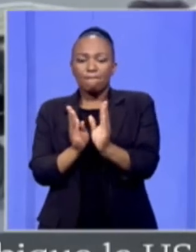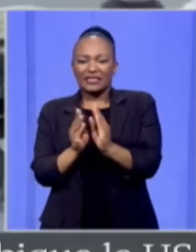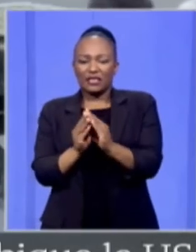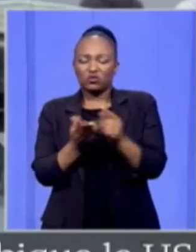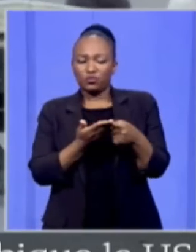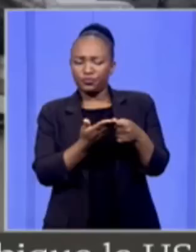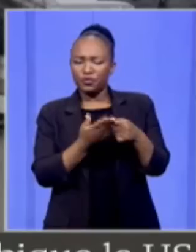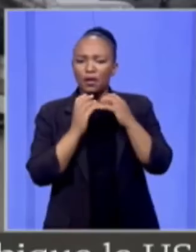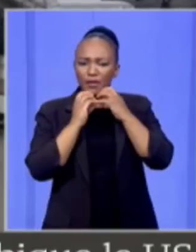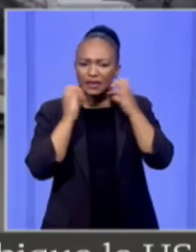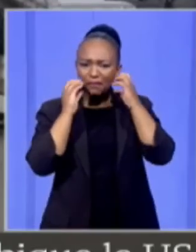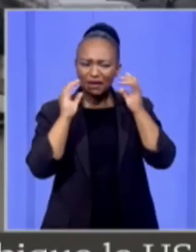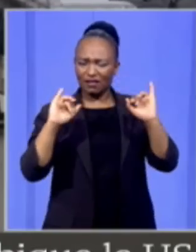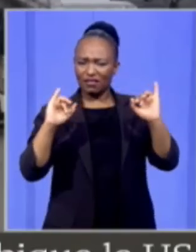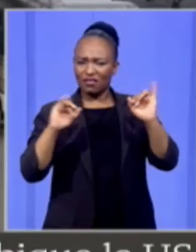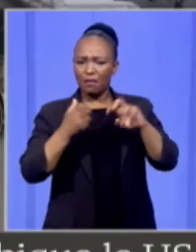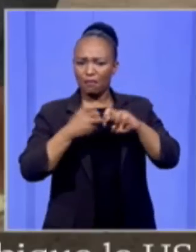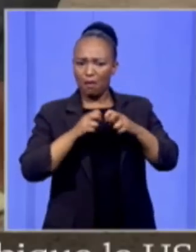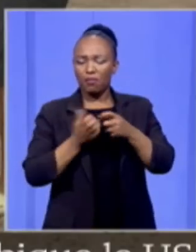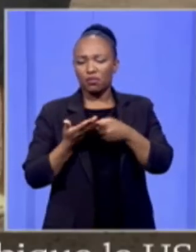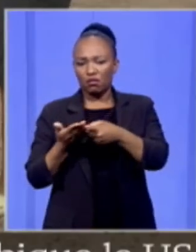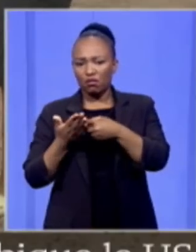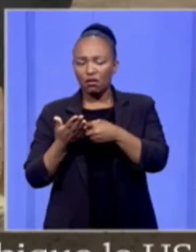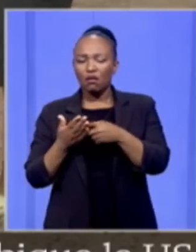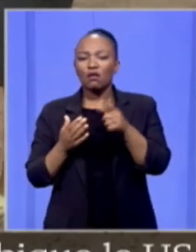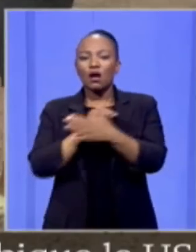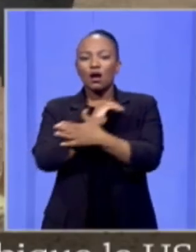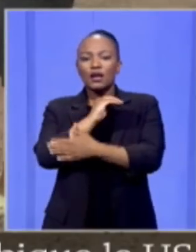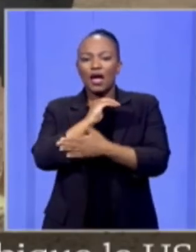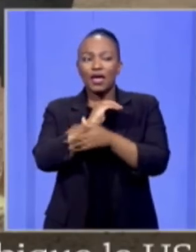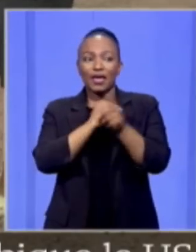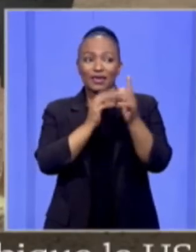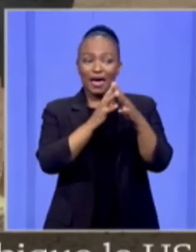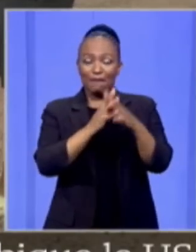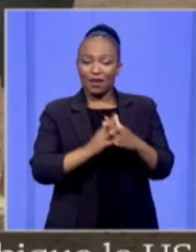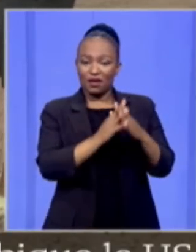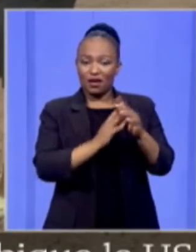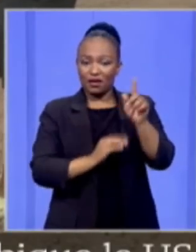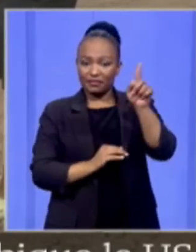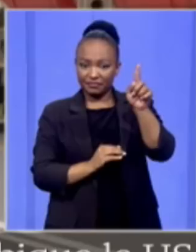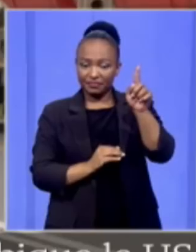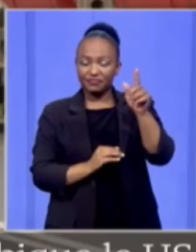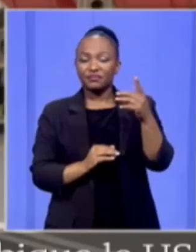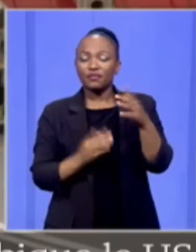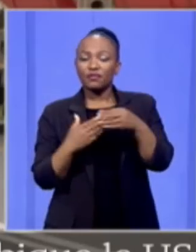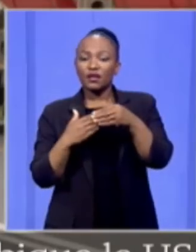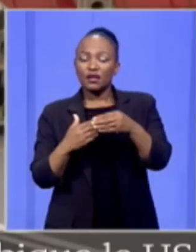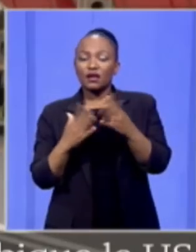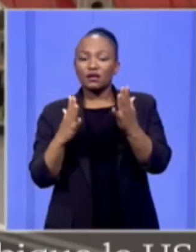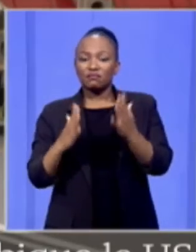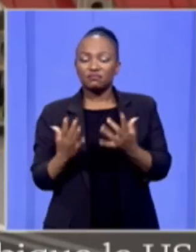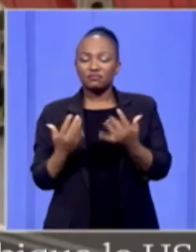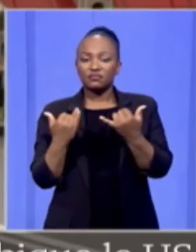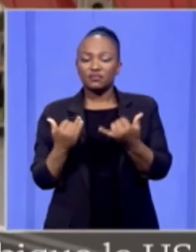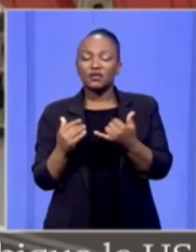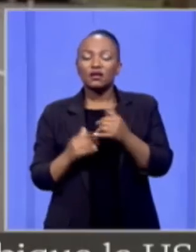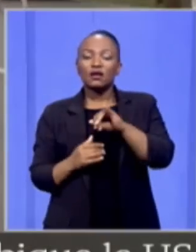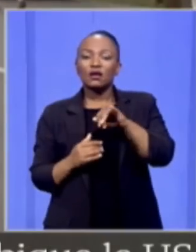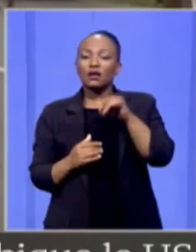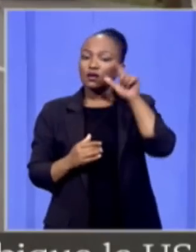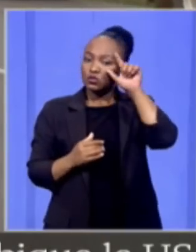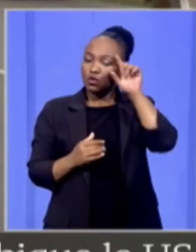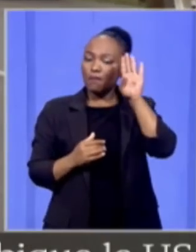ya Mozambique. Ha le naheng ya Amerika teng tsatsing la kajeno moetapele ya tla tswa mosebetsing e leng Joe